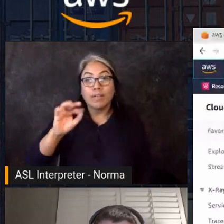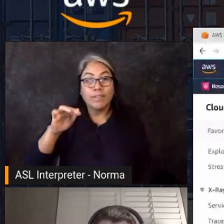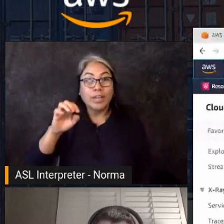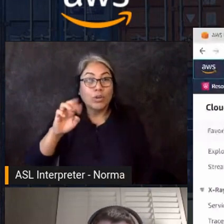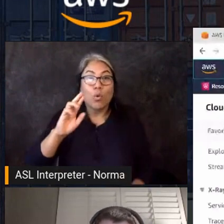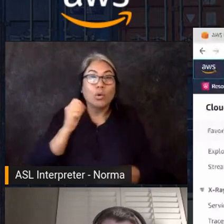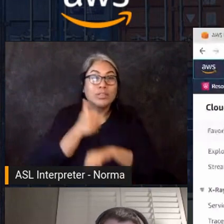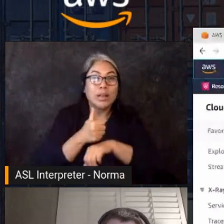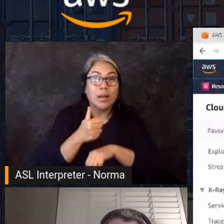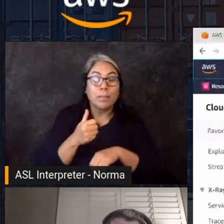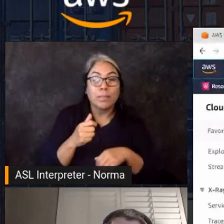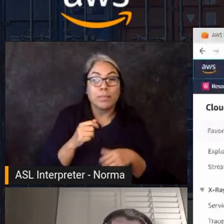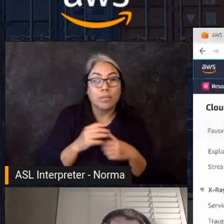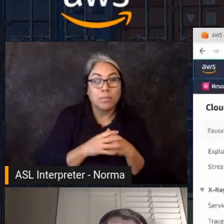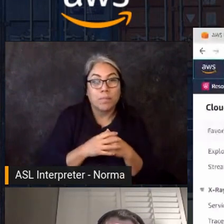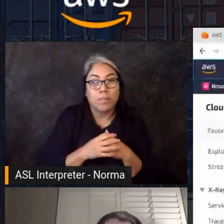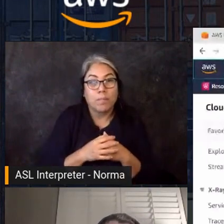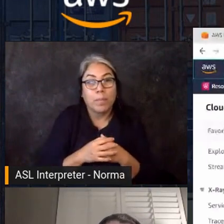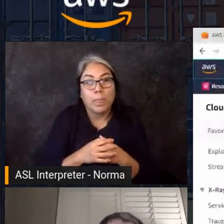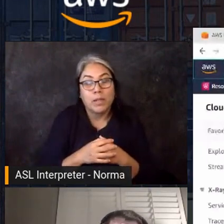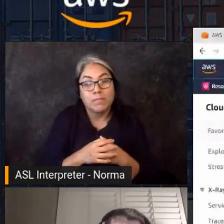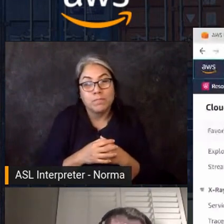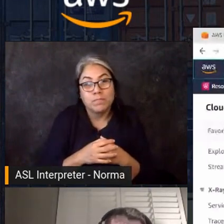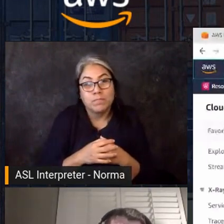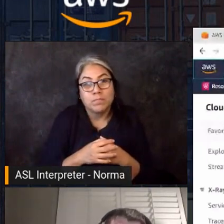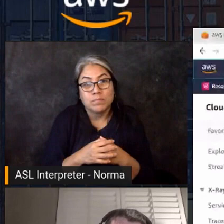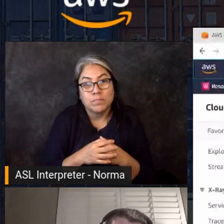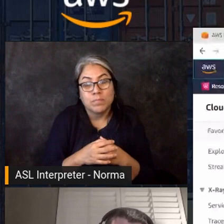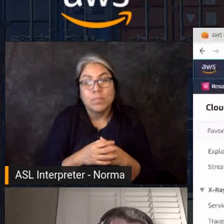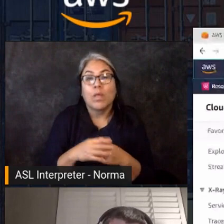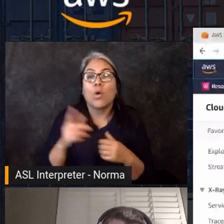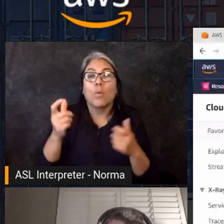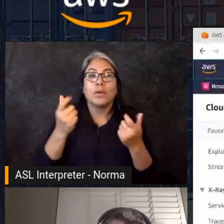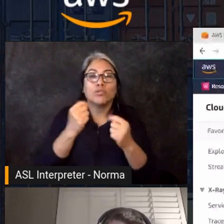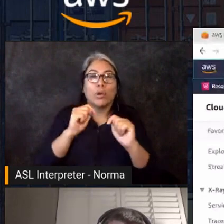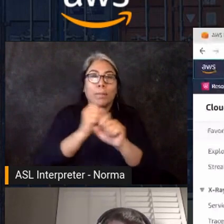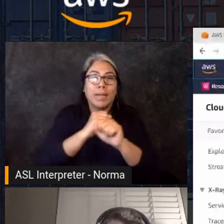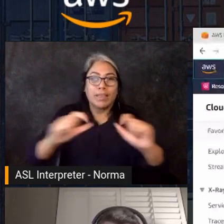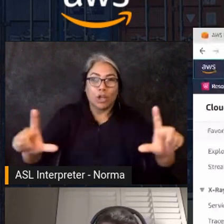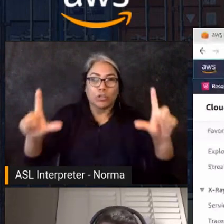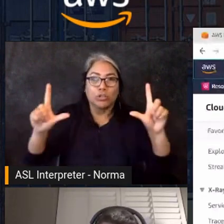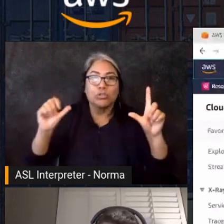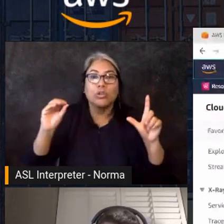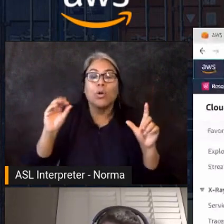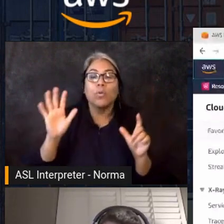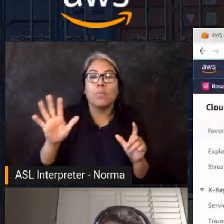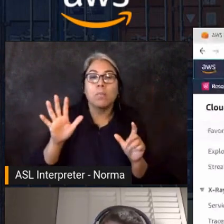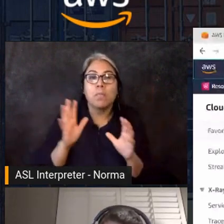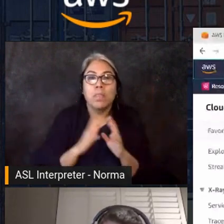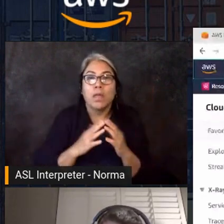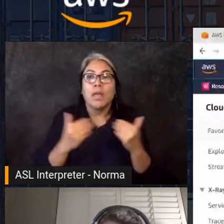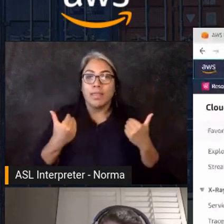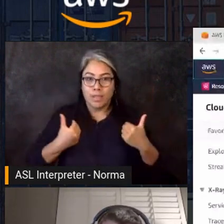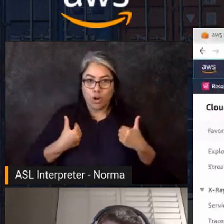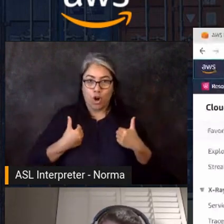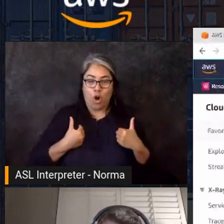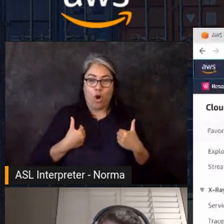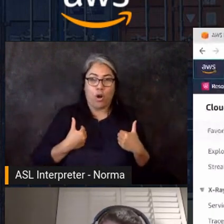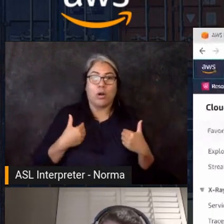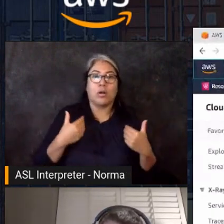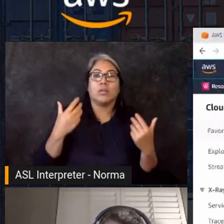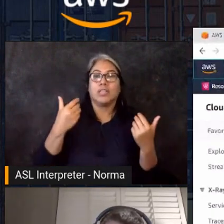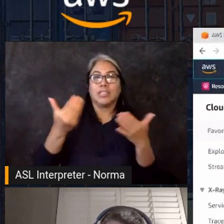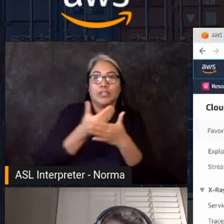there are. So let's say, for example, if I'm using, and this is a new capability we launched just